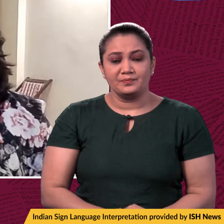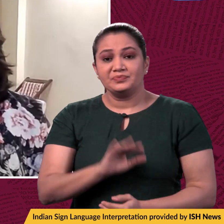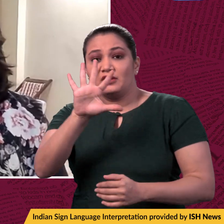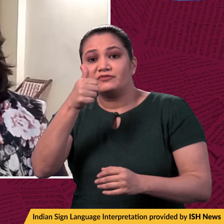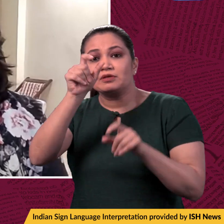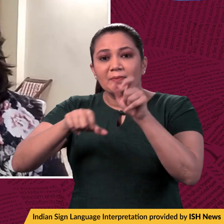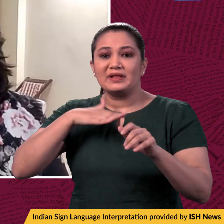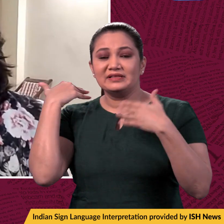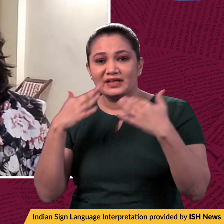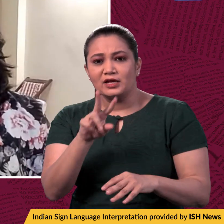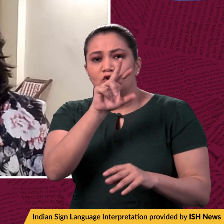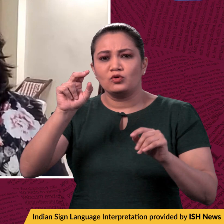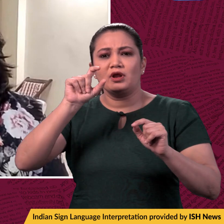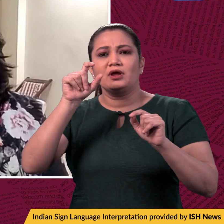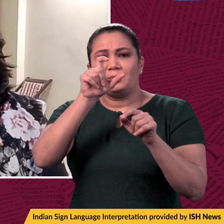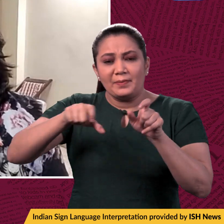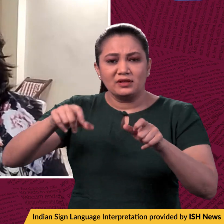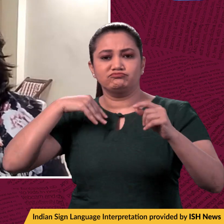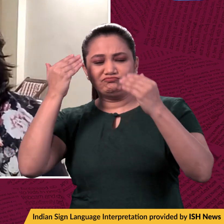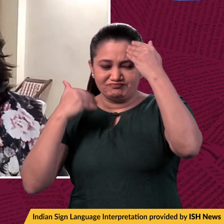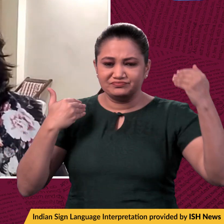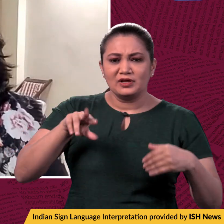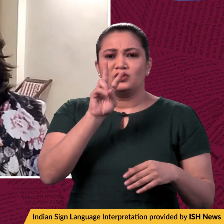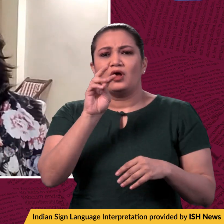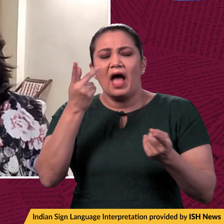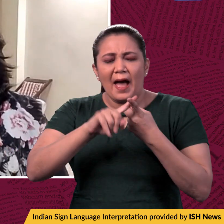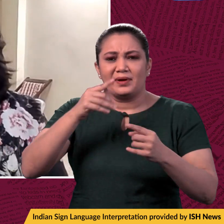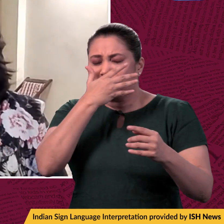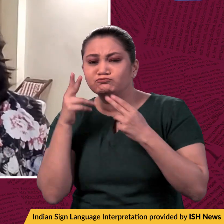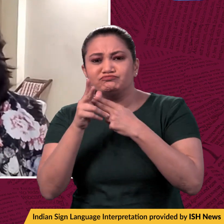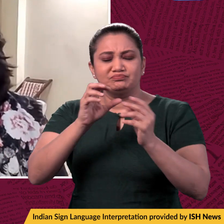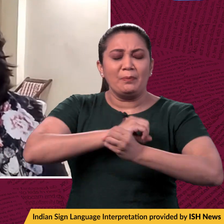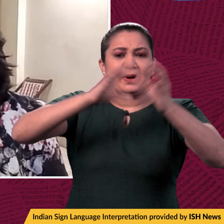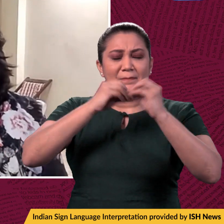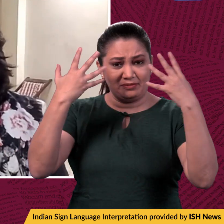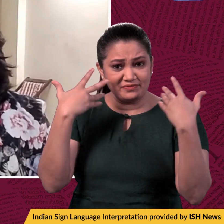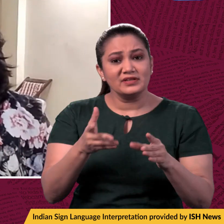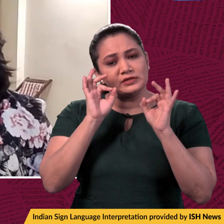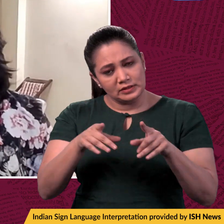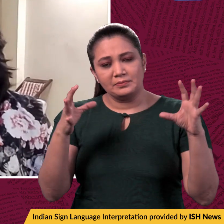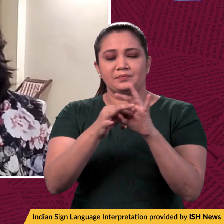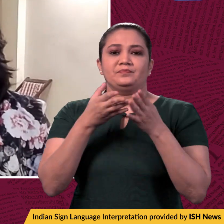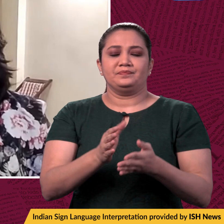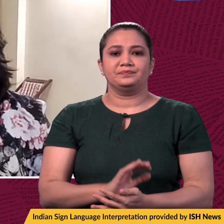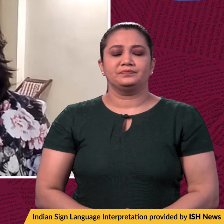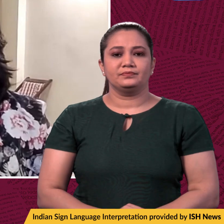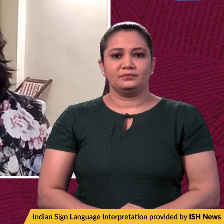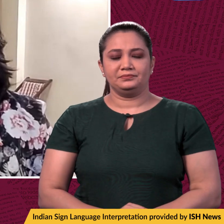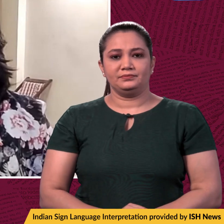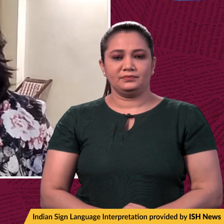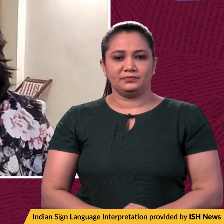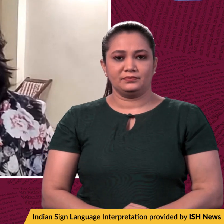least 56 people died and over 200 were injured in the 2008 terror attack that took place in Ahmedabad.